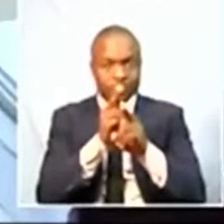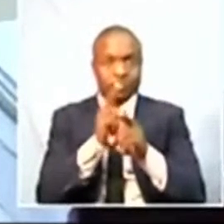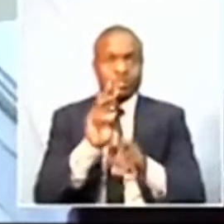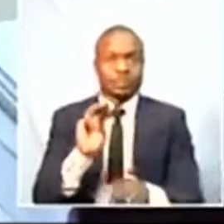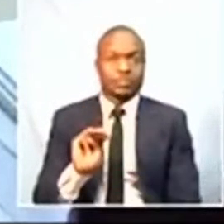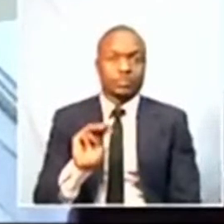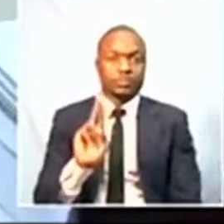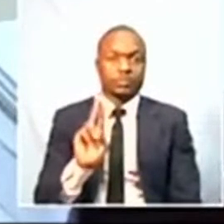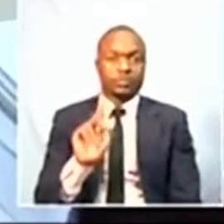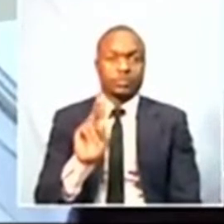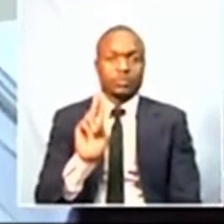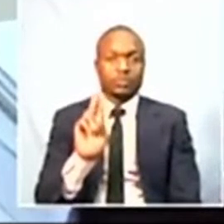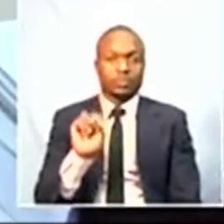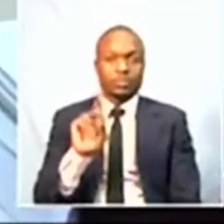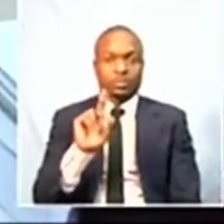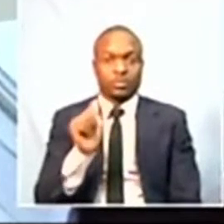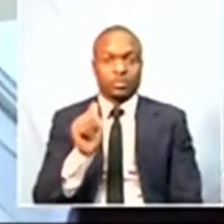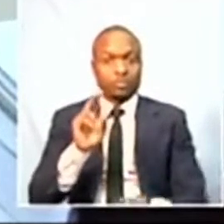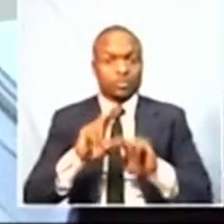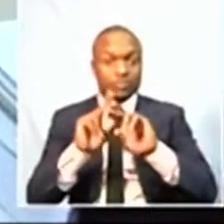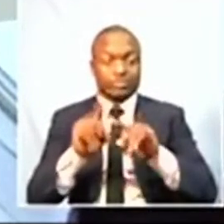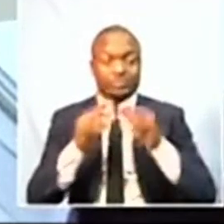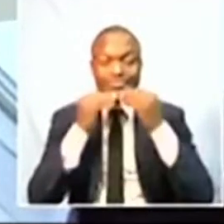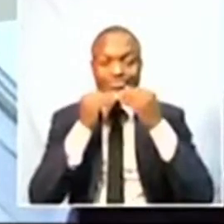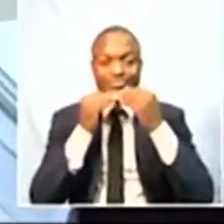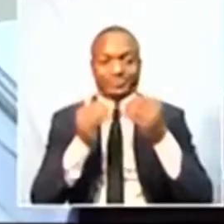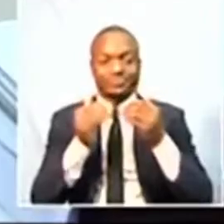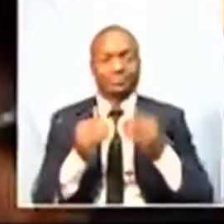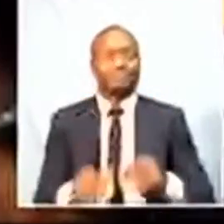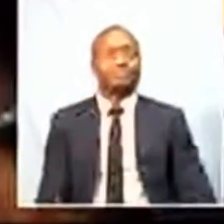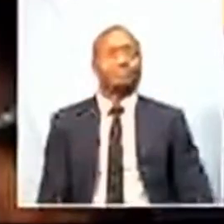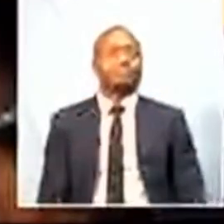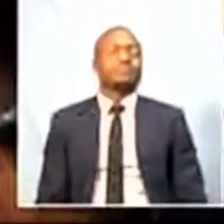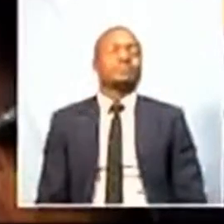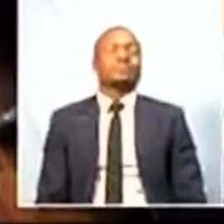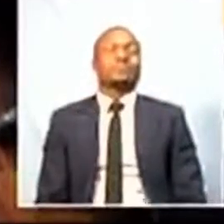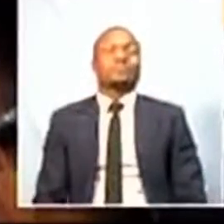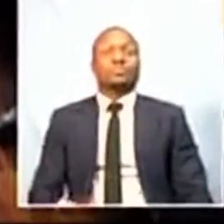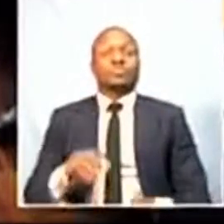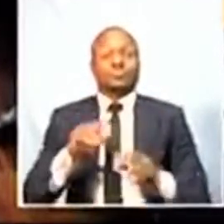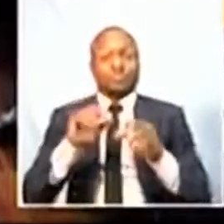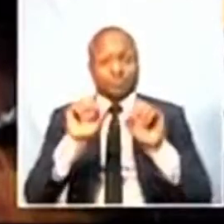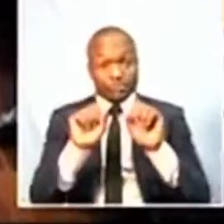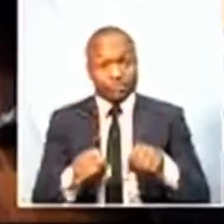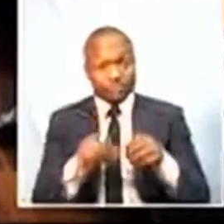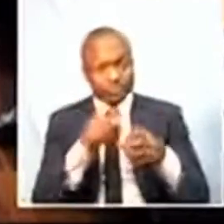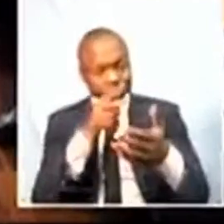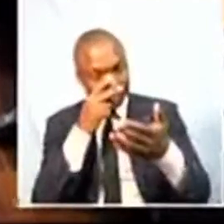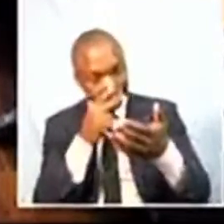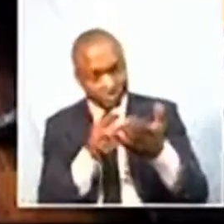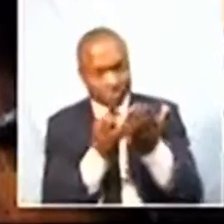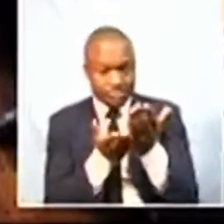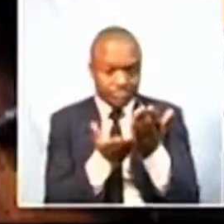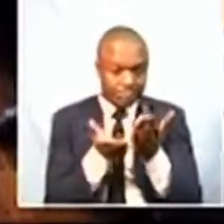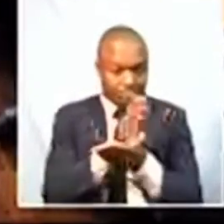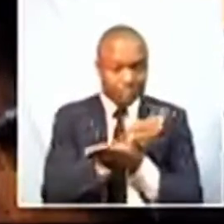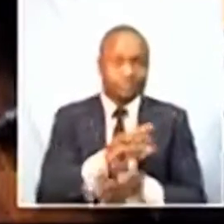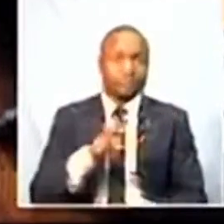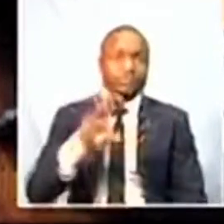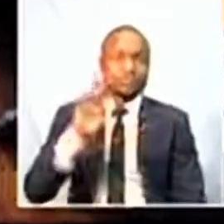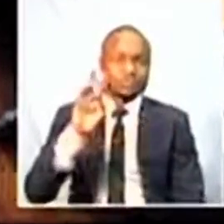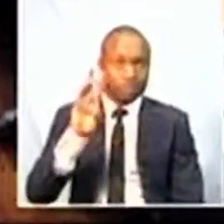Mulunda. Chairperson, I thank you. Chairperson, I'll take you to page 6.